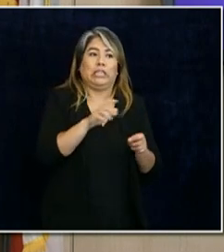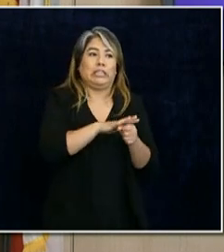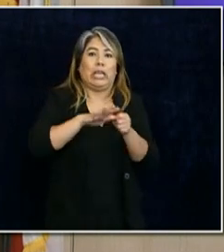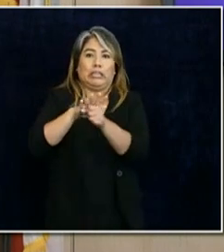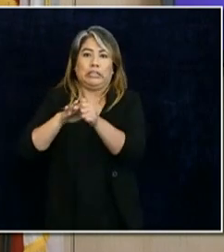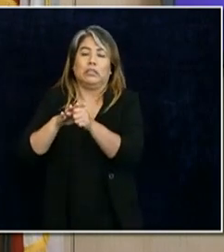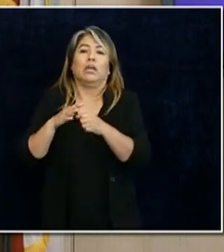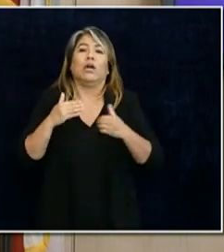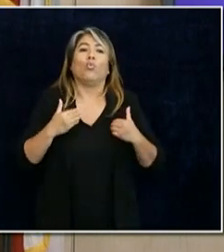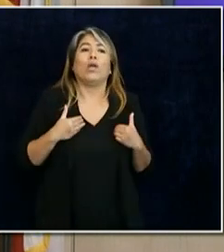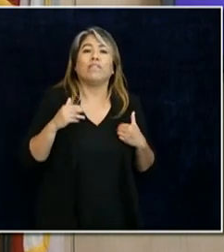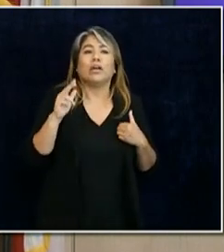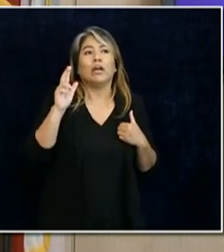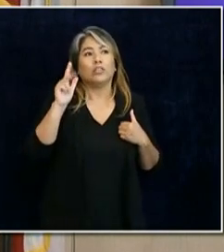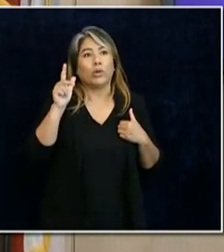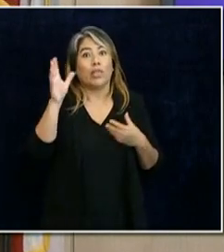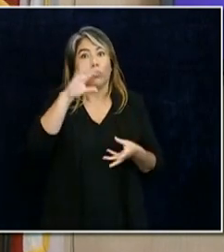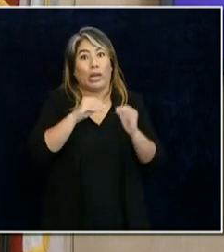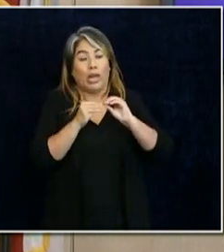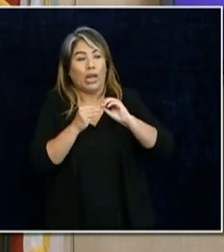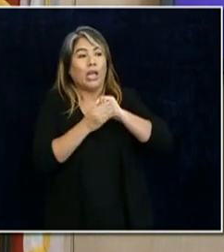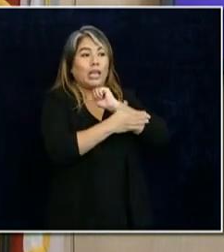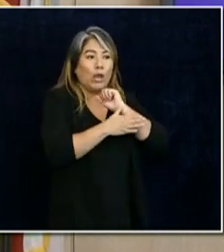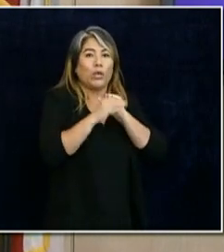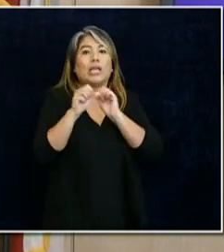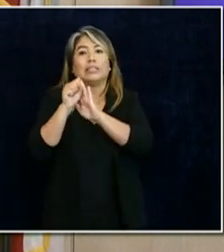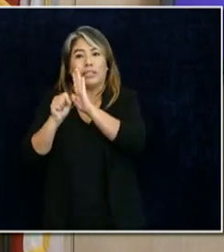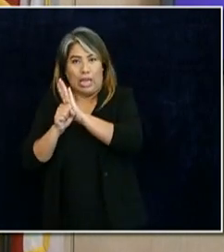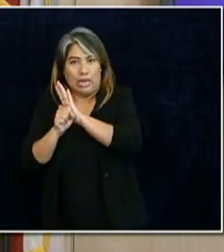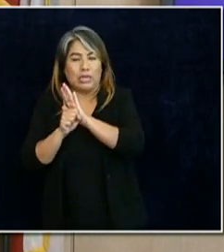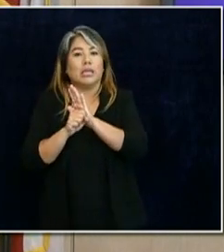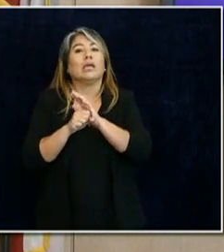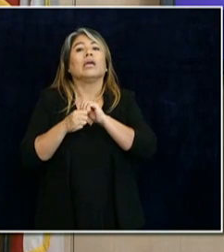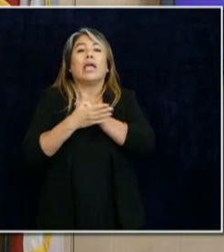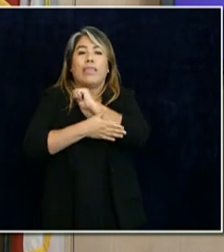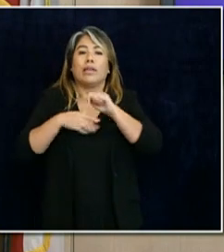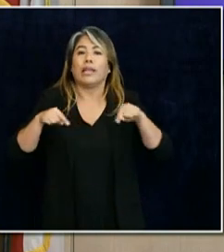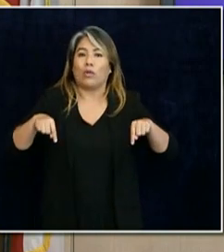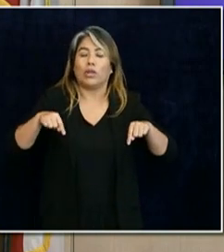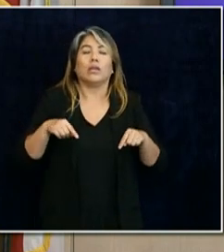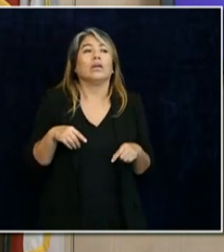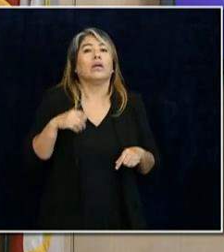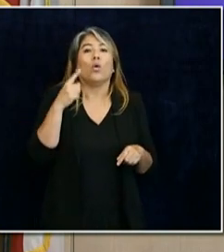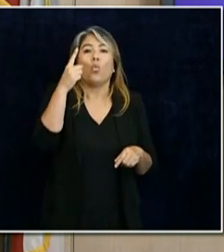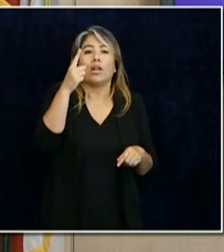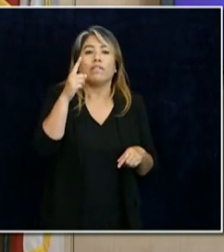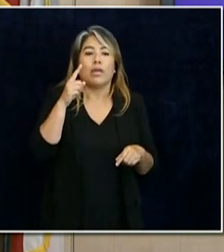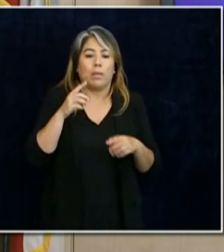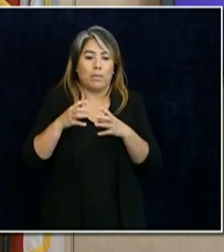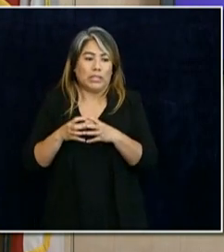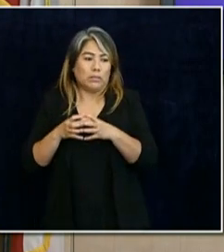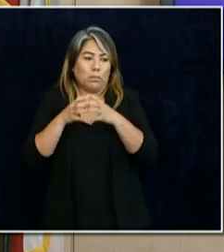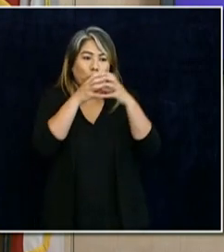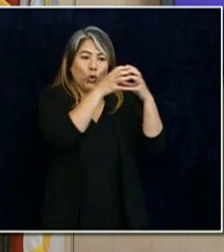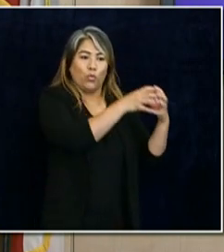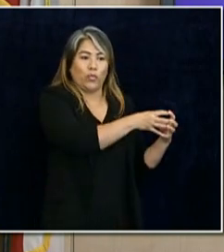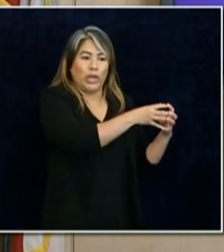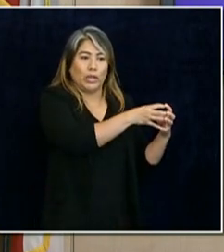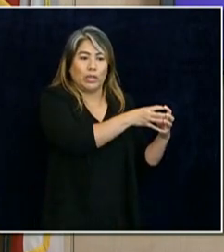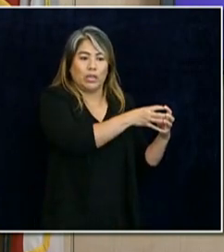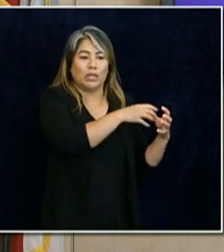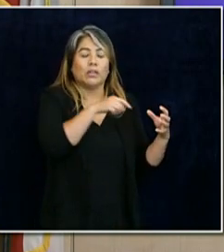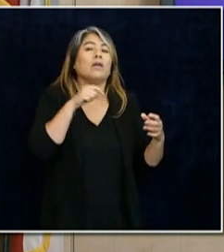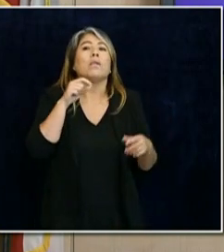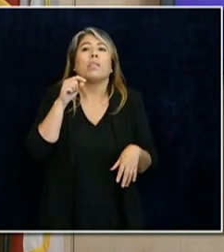sites. We now have 23 between the county and state testing sites in the county. One of them is moving. The location that has